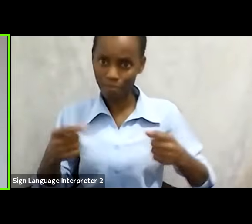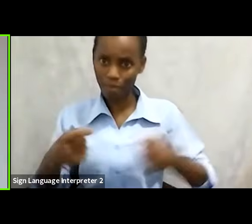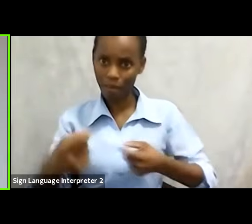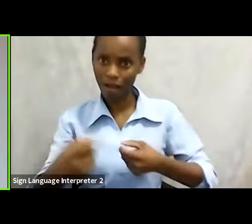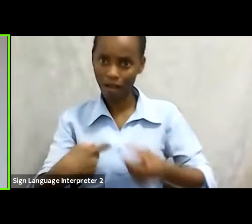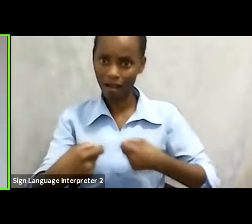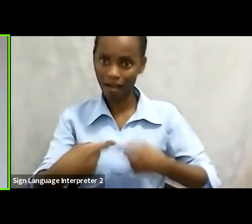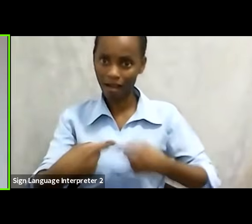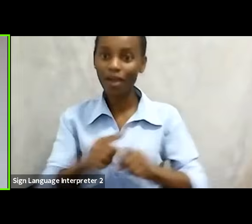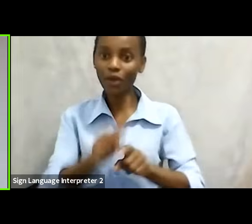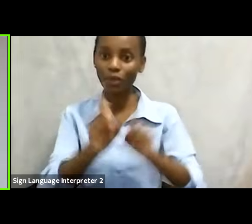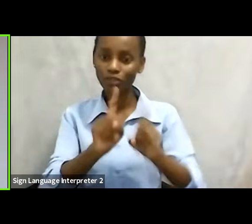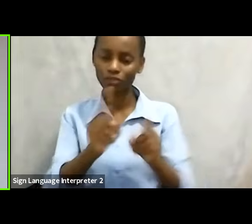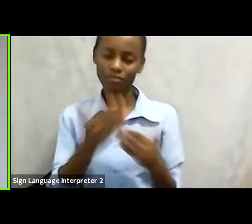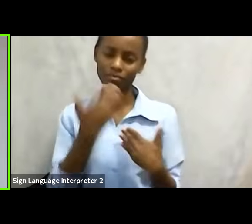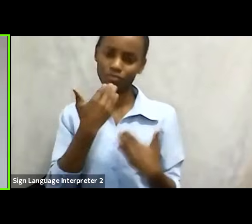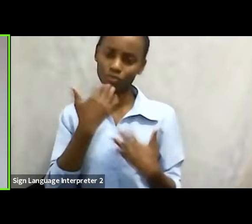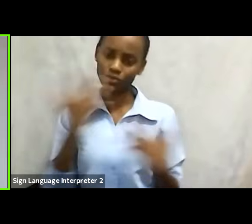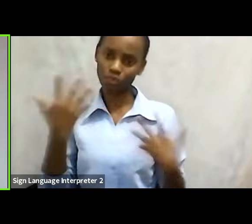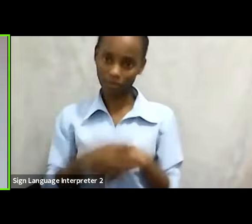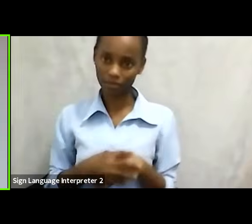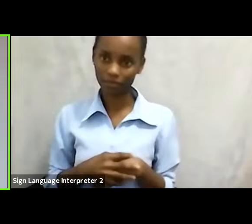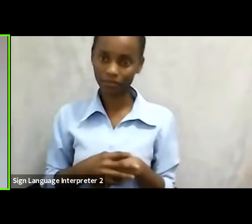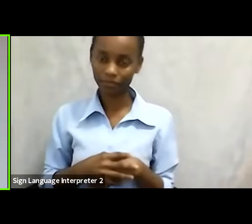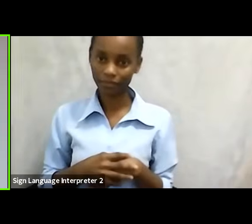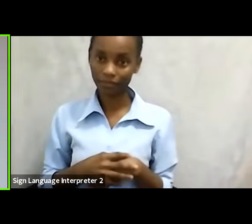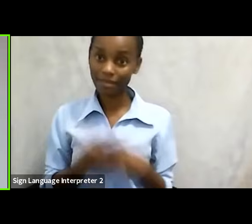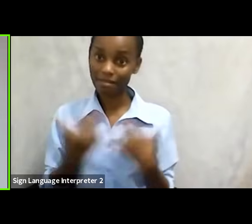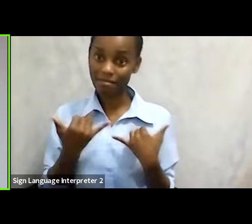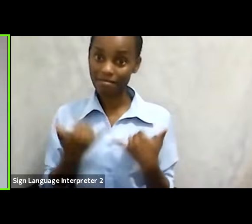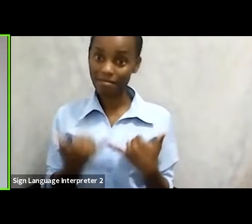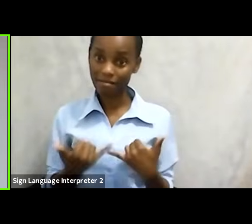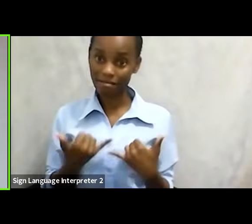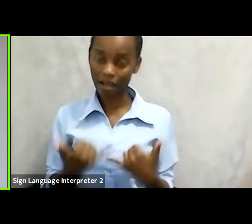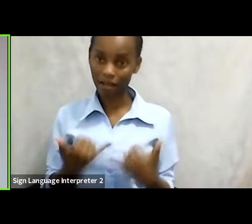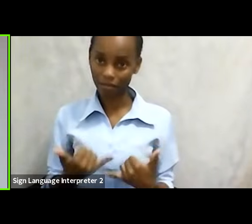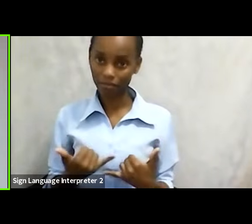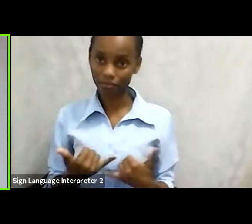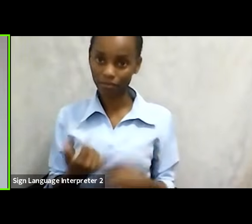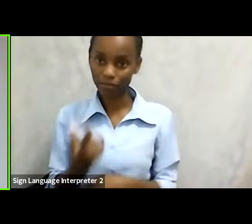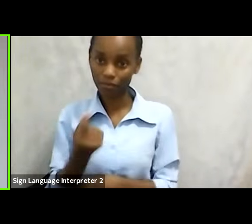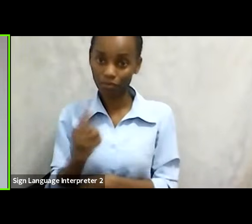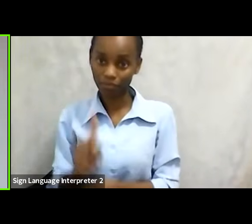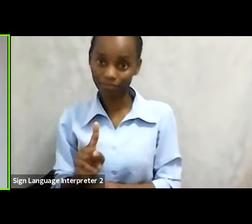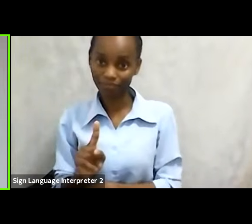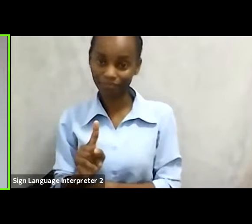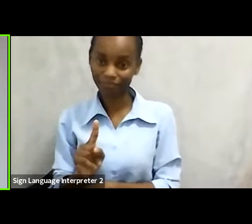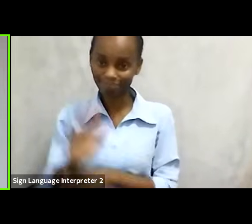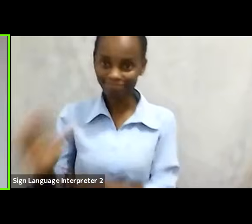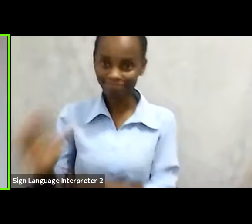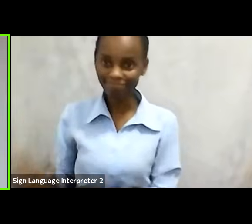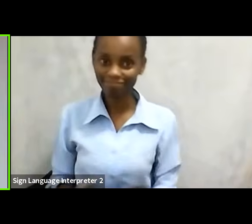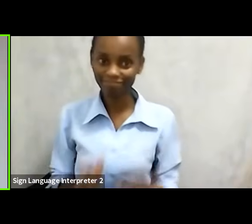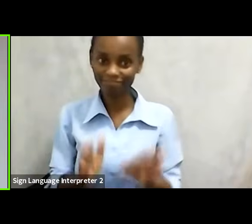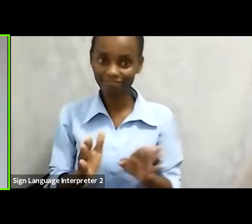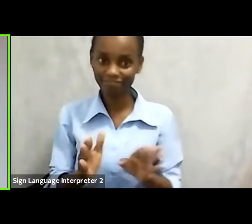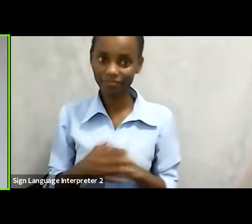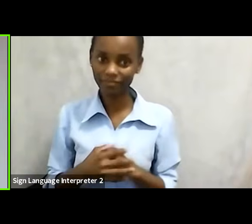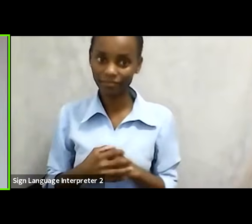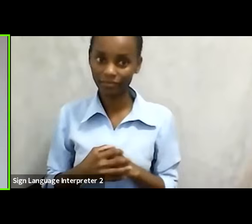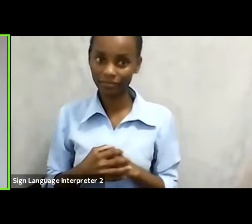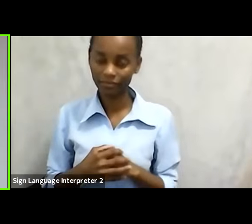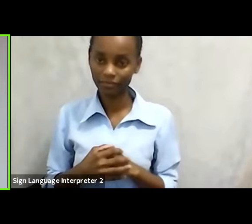Thank you very much. Which leads us now to the next part of